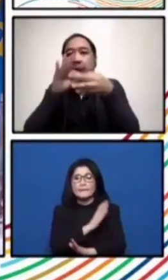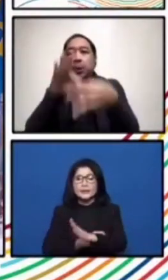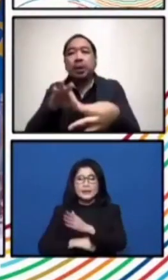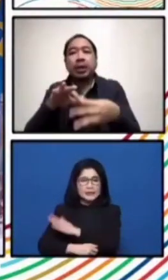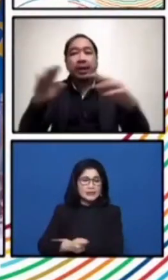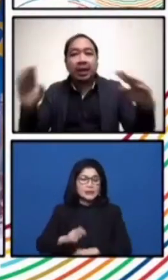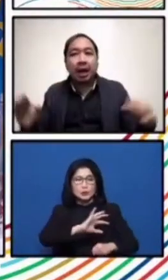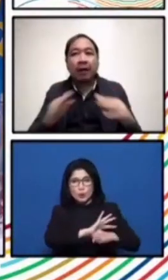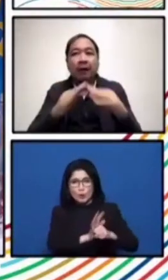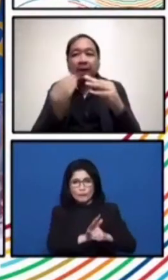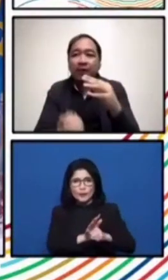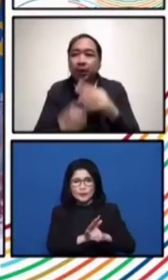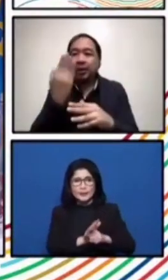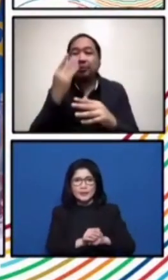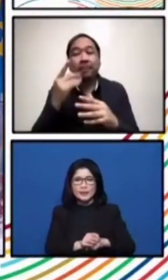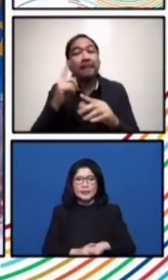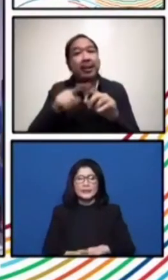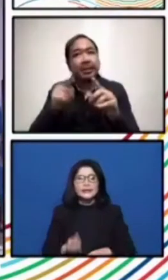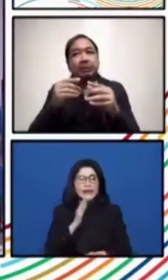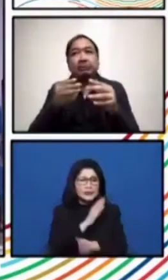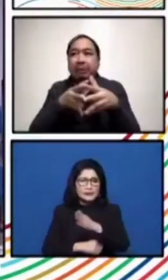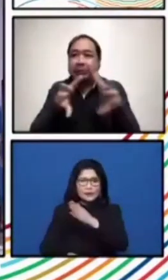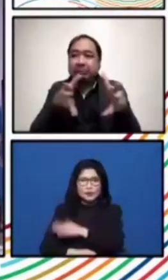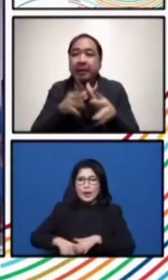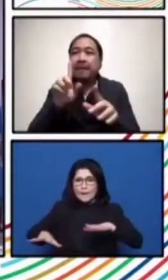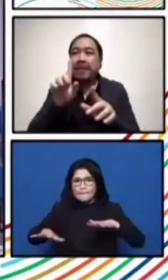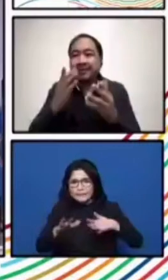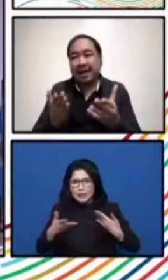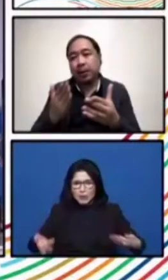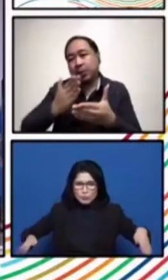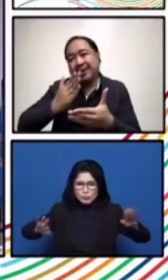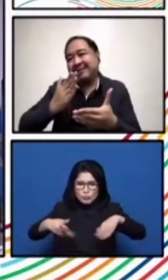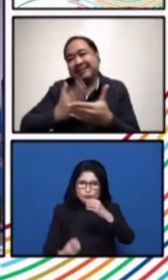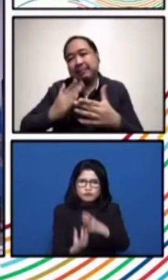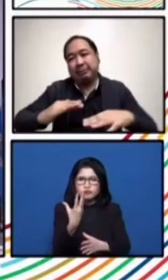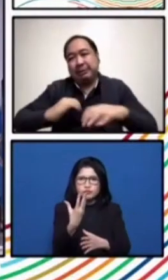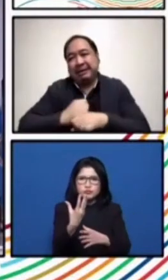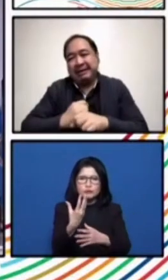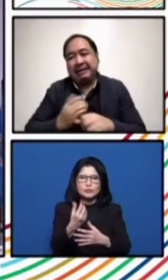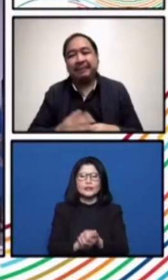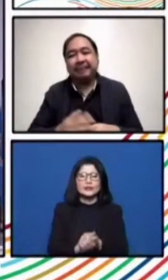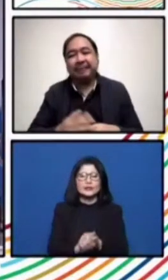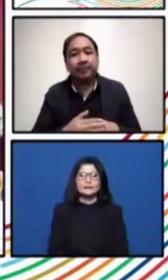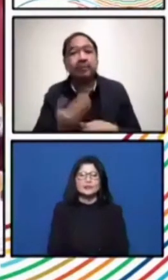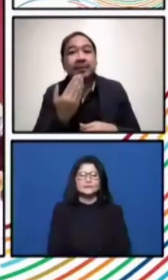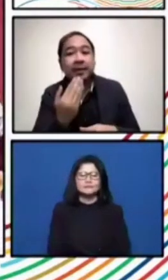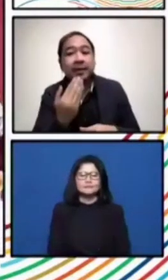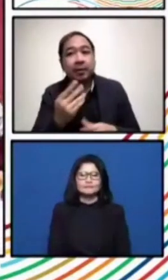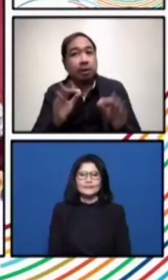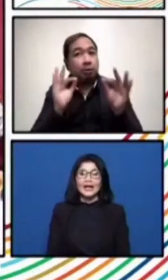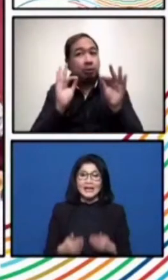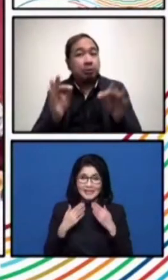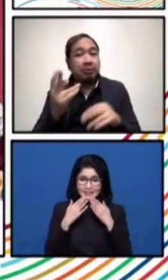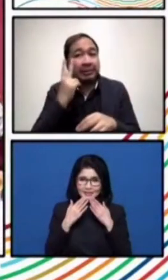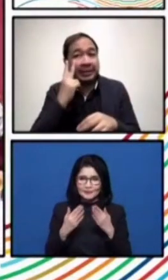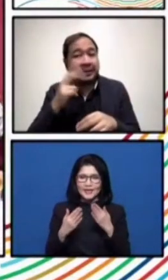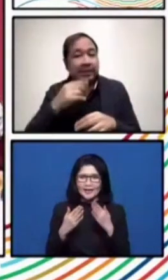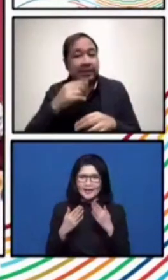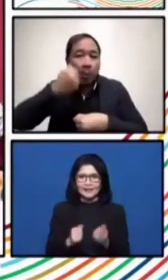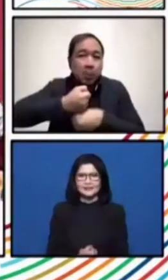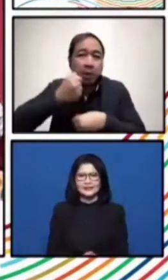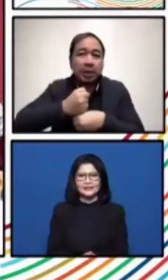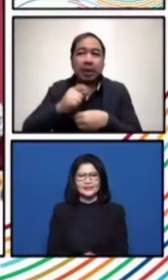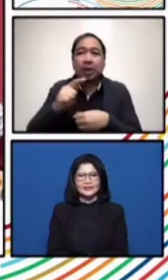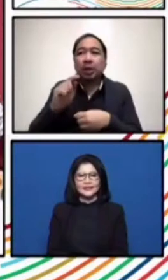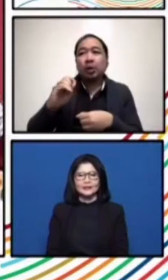end here thank you moderator thank you Luisa so it's very good to see the effort Tonga has made to understand and address